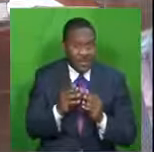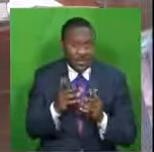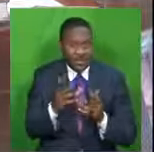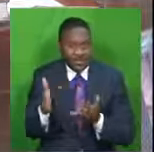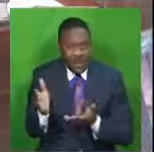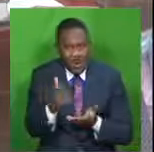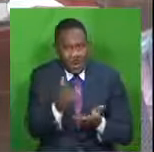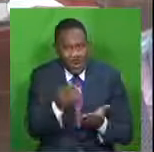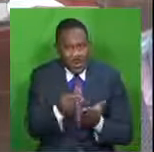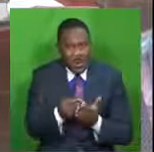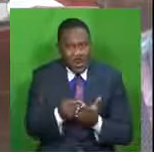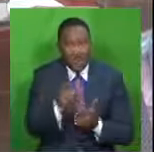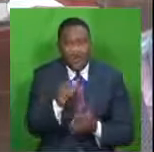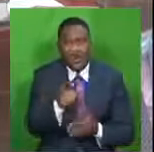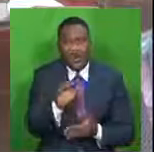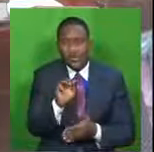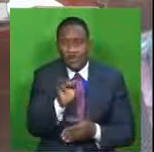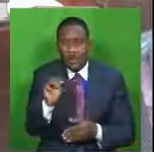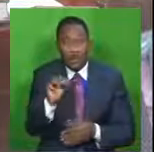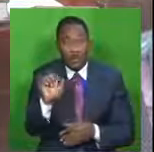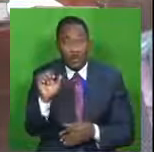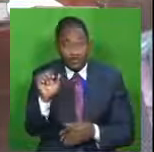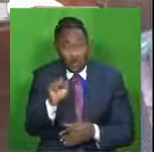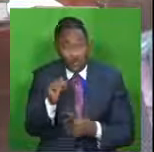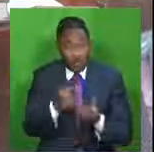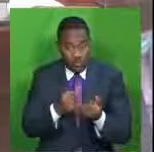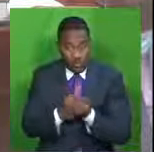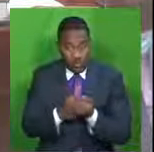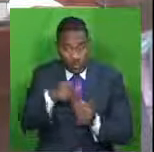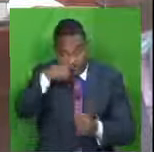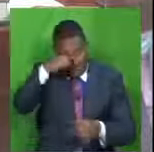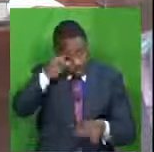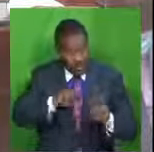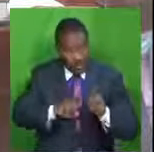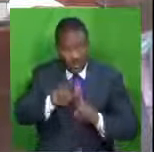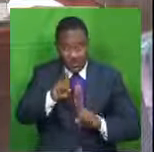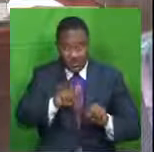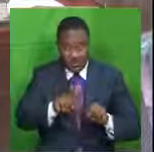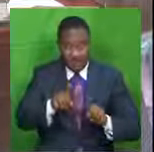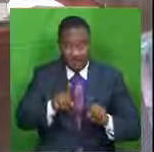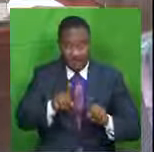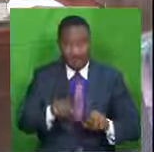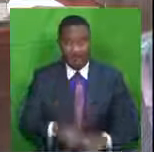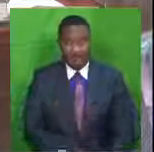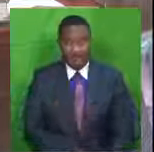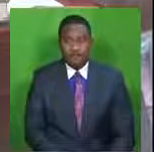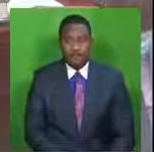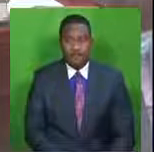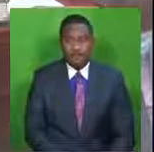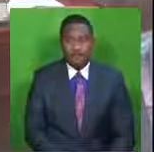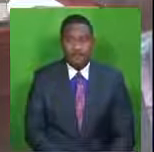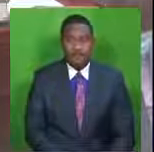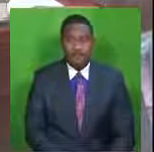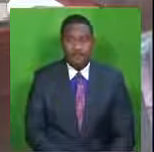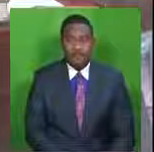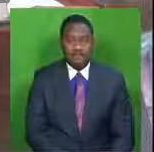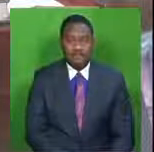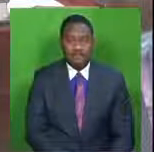about $25 million to support the Black Stars by way of funding. Mr. Speaker, truth